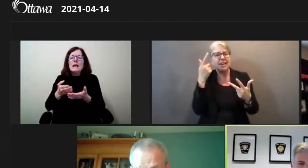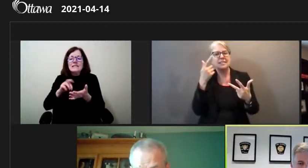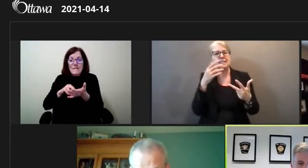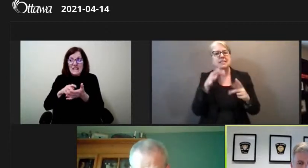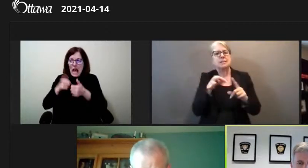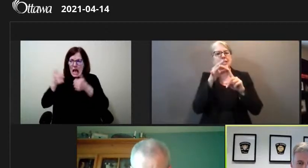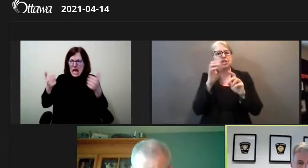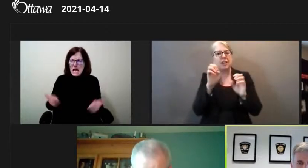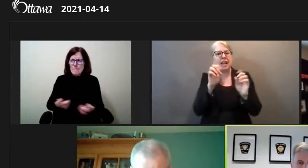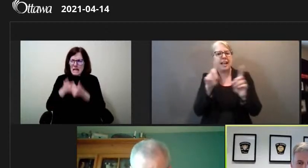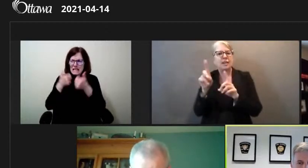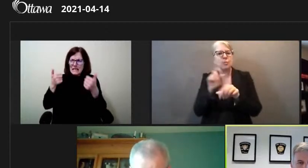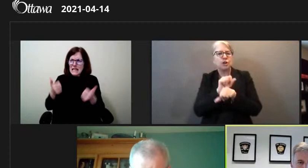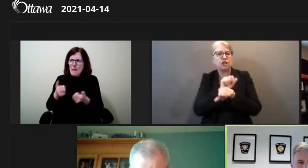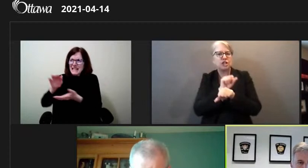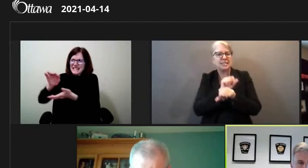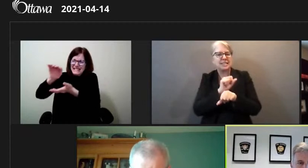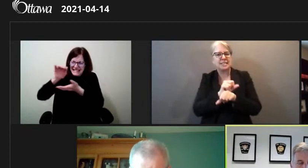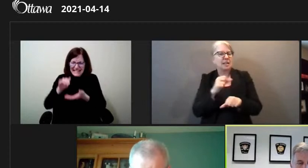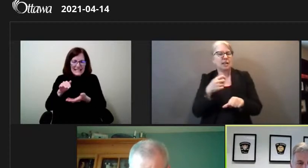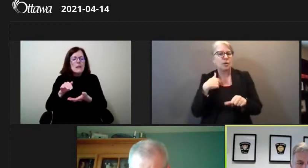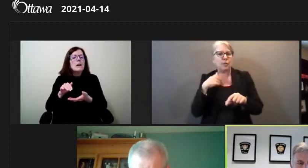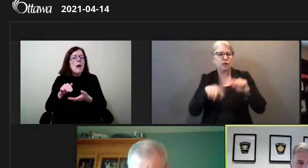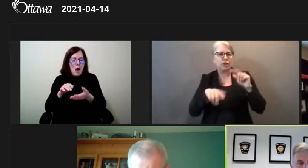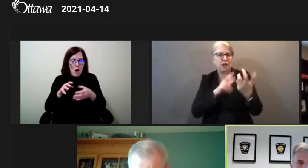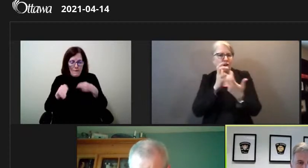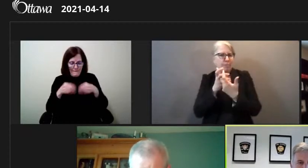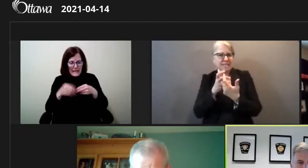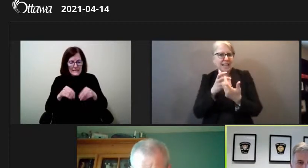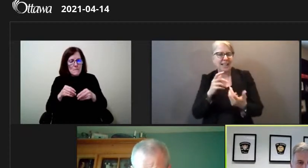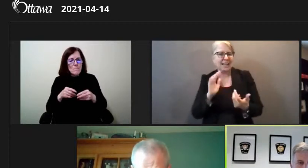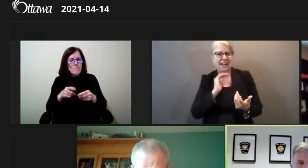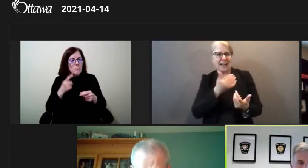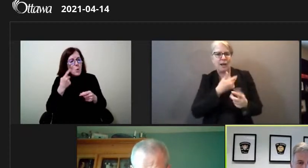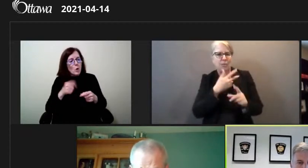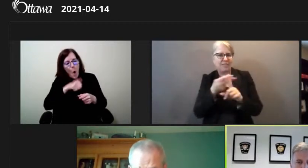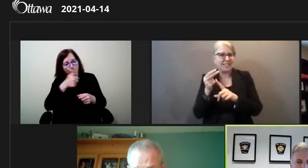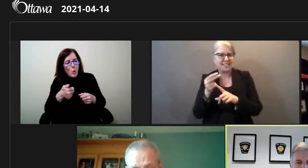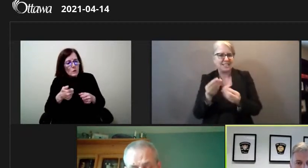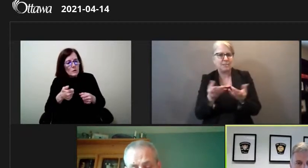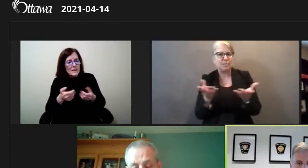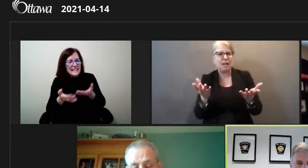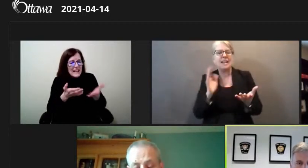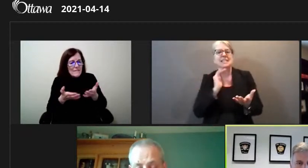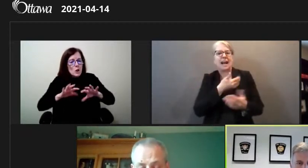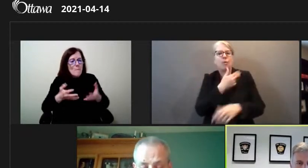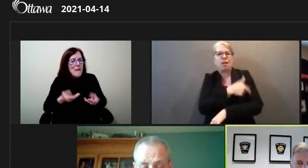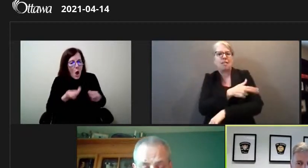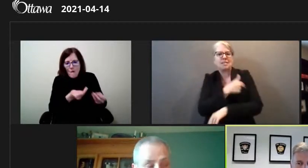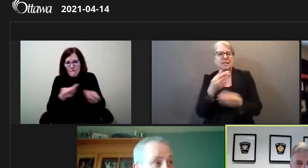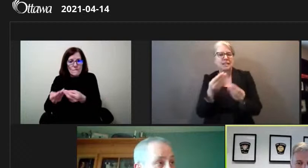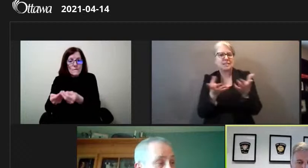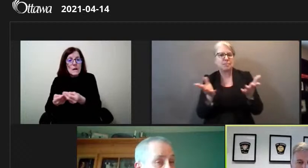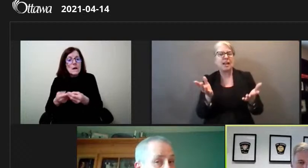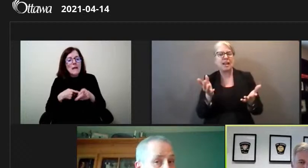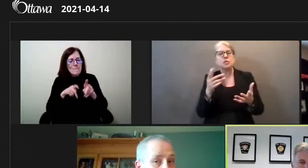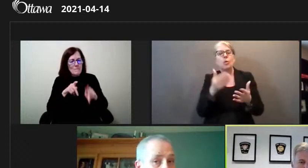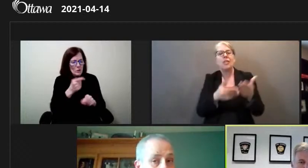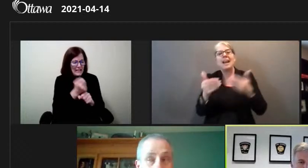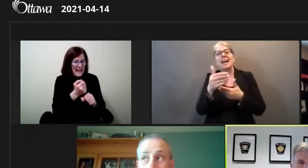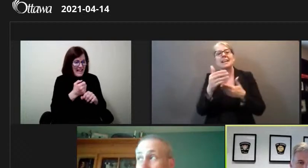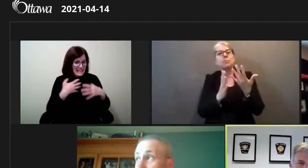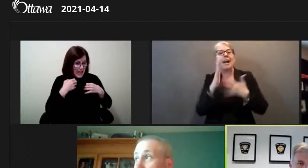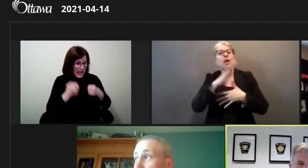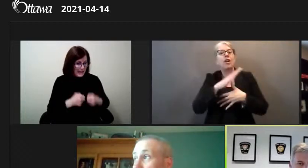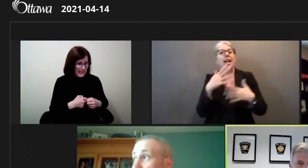ed workers, we couldn't even accommodate that within our vaccine supply. It's our hospital supply. So some of the next priority healthcare